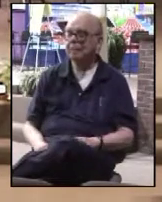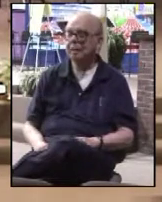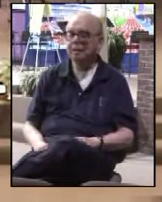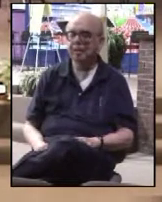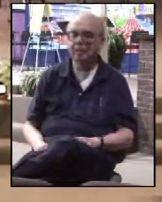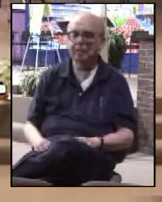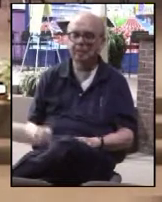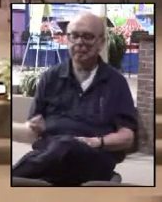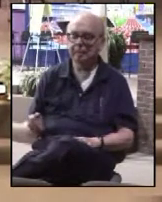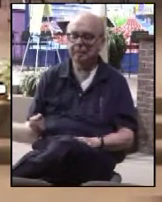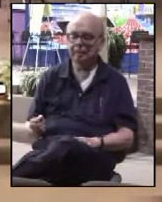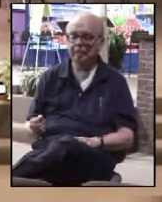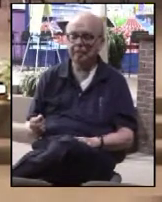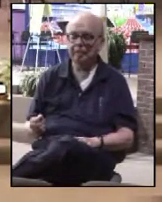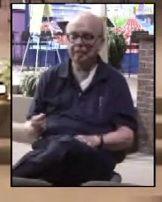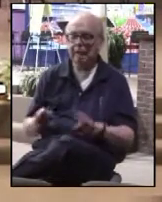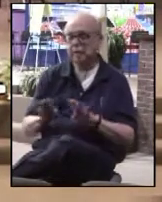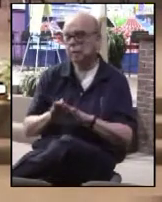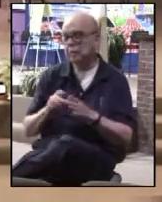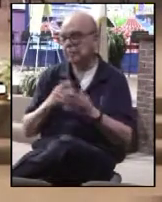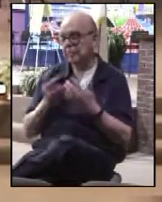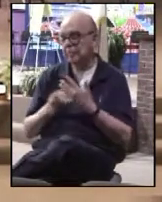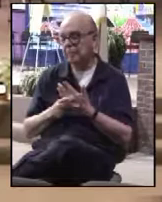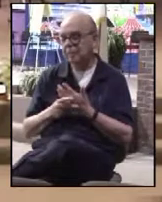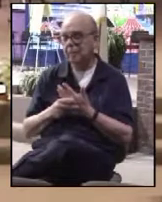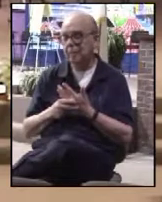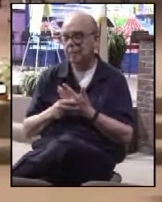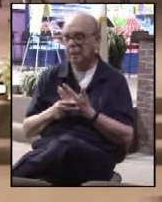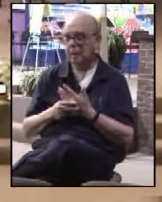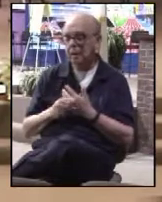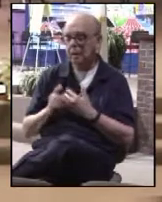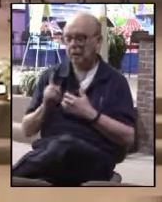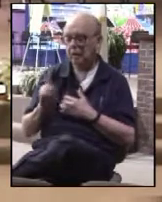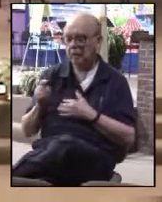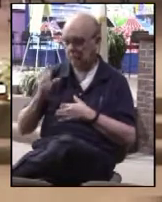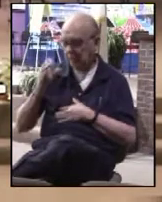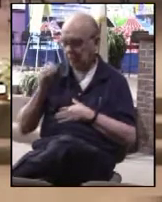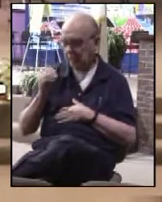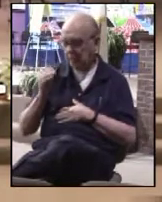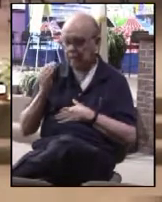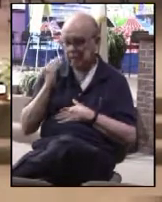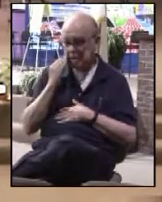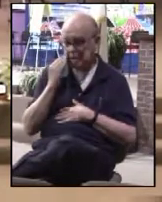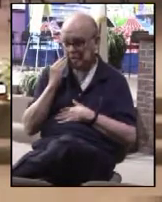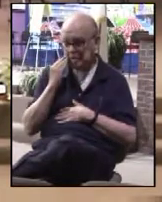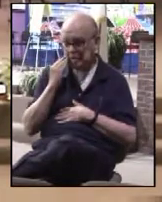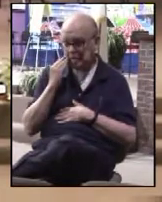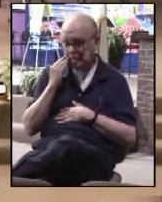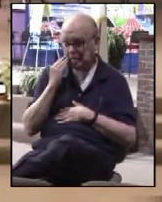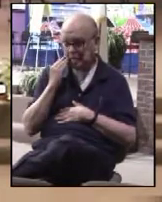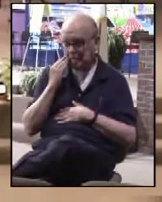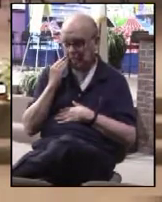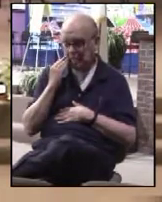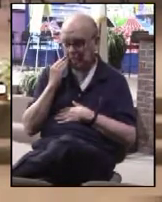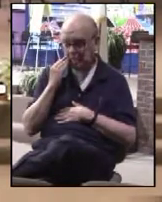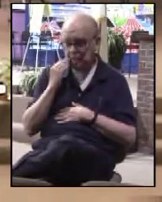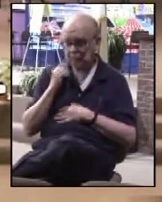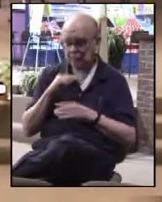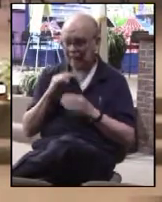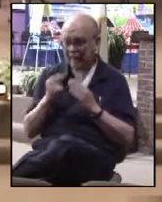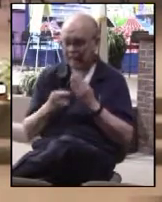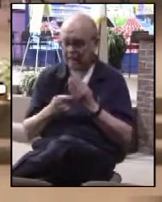and she says that I had to go to a closing program and she said there was one one little boy I know he was right right at the edge